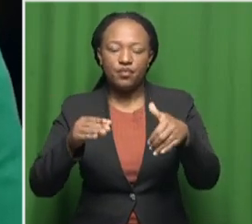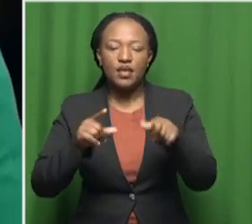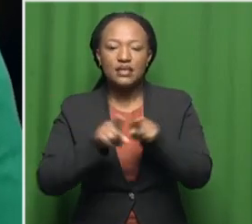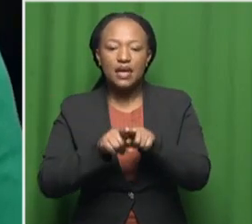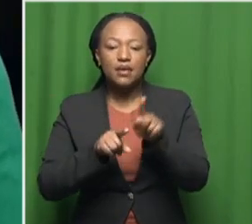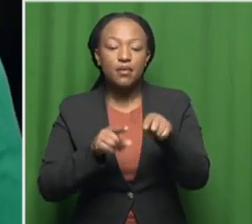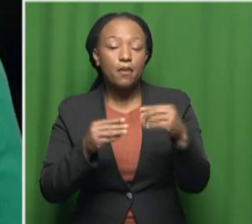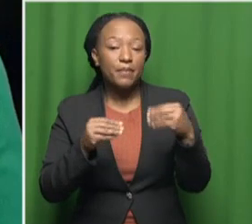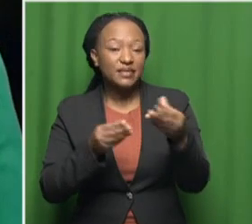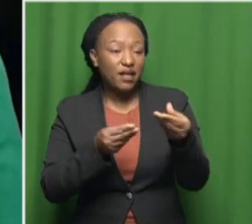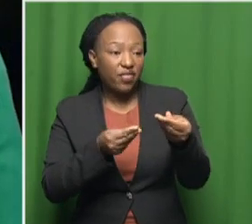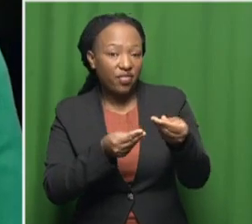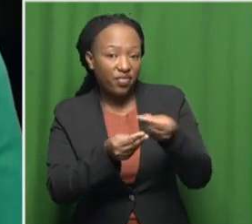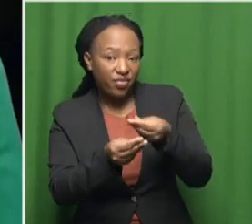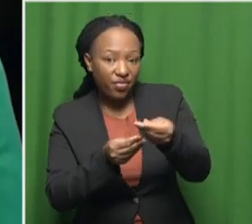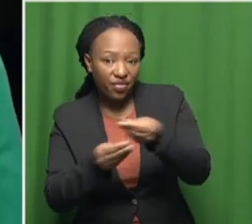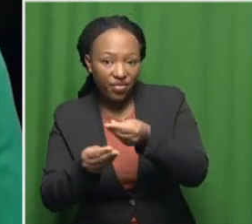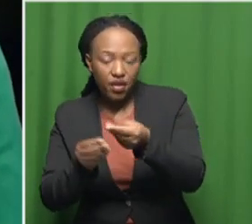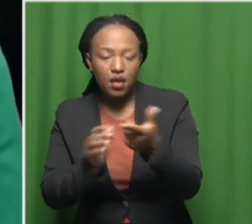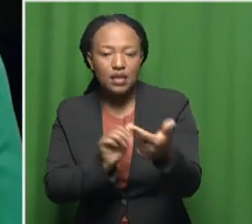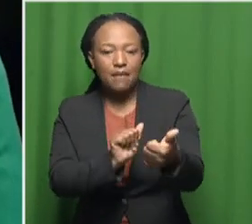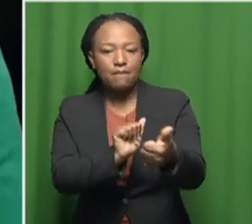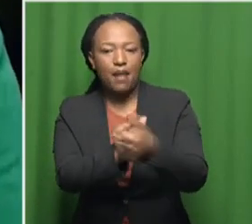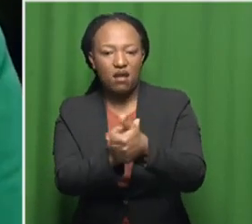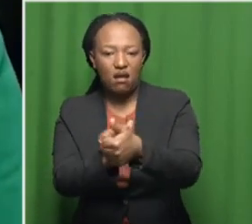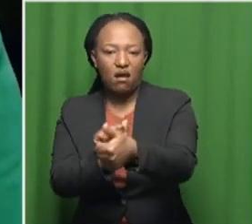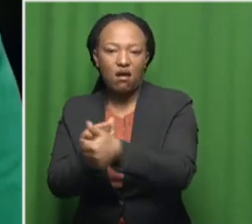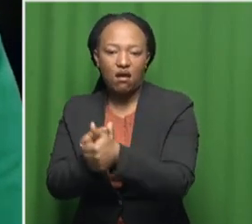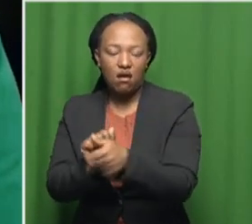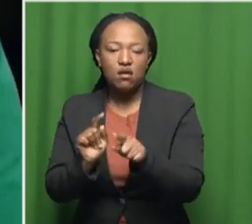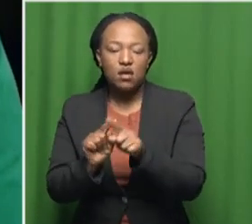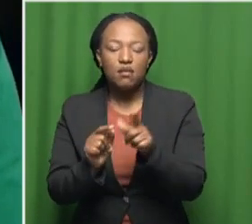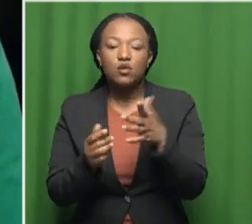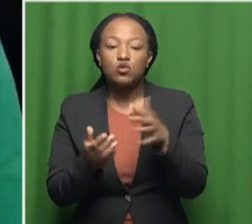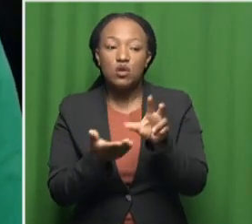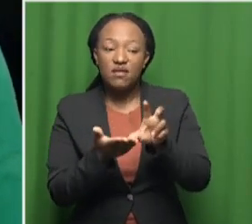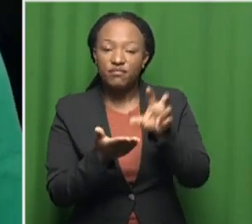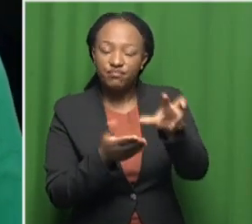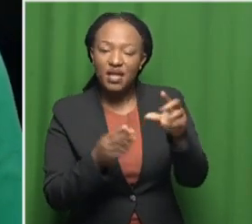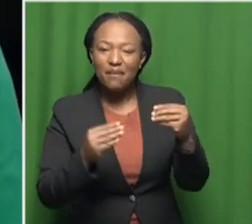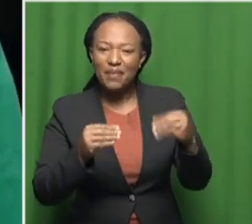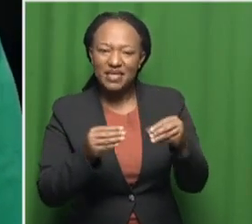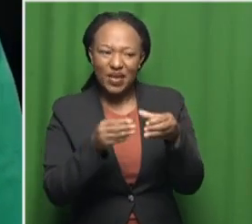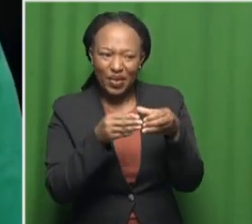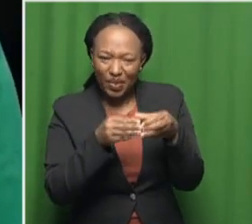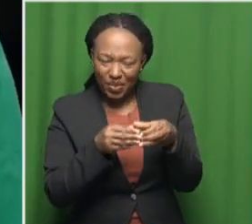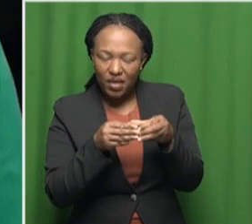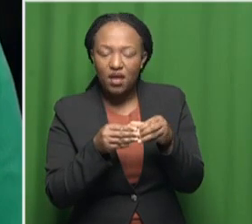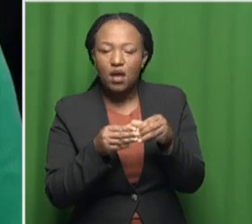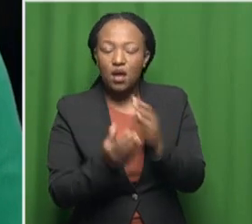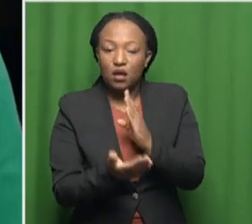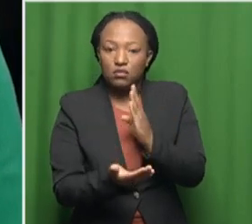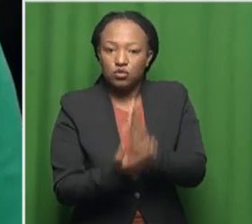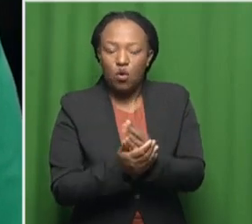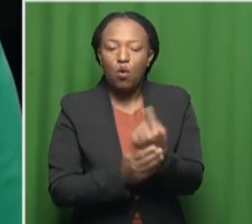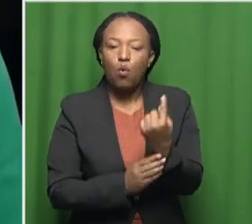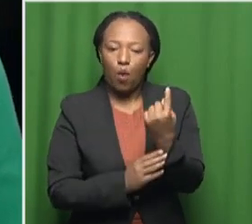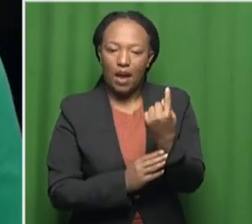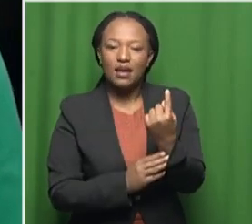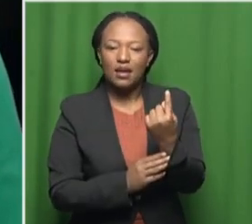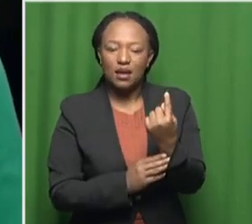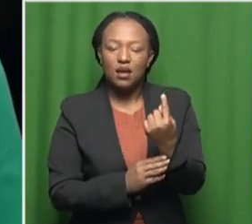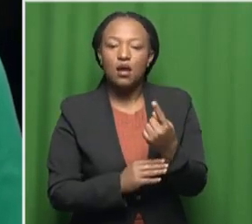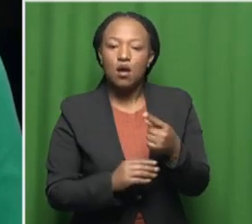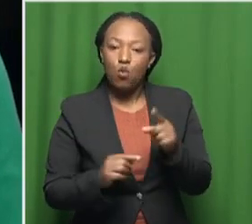each other as the partners, but more so the need to invest in small businesses, because they are certain about one thing: we all need to